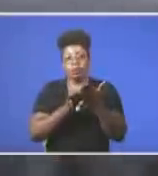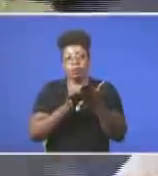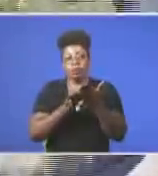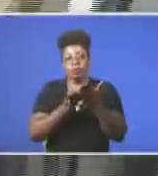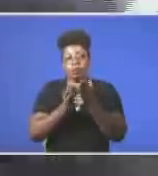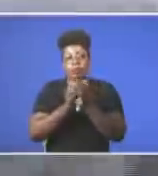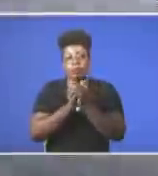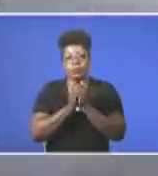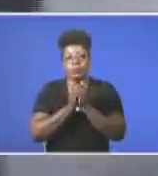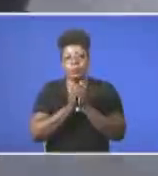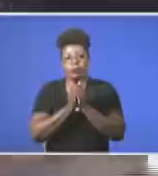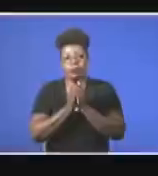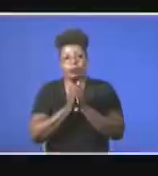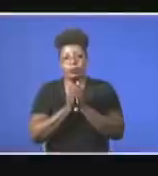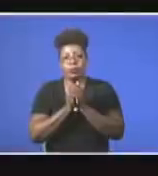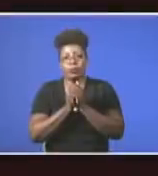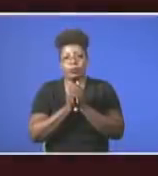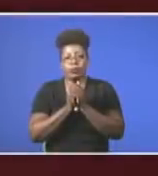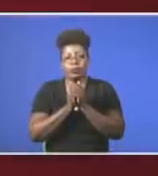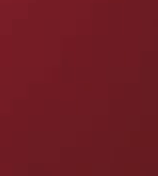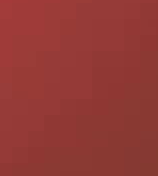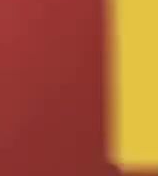concurrently.